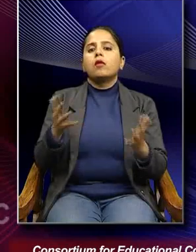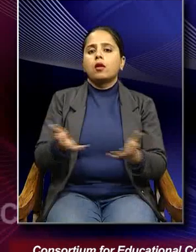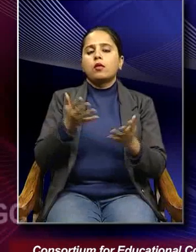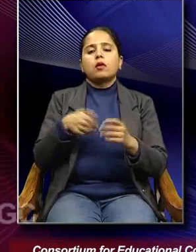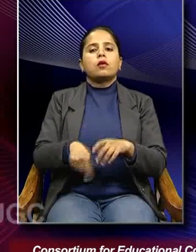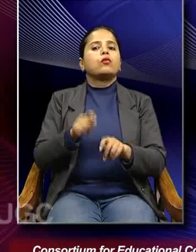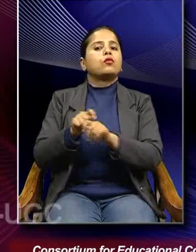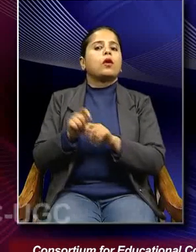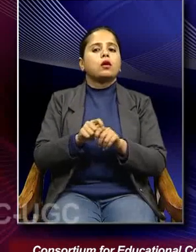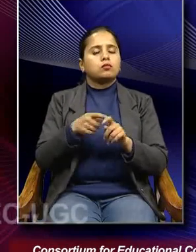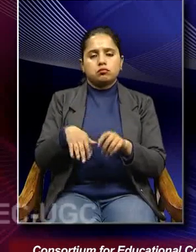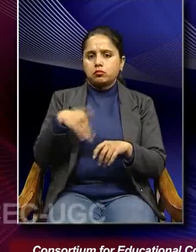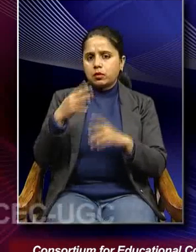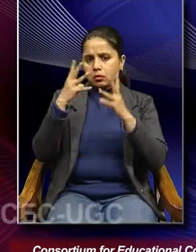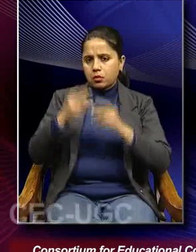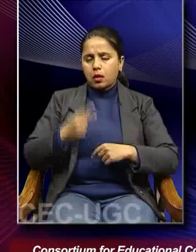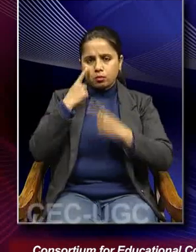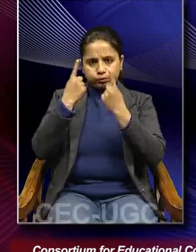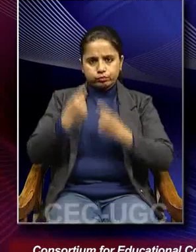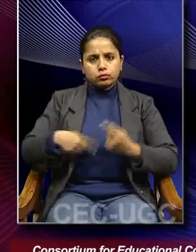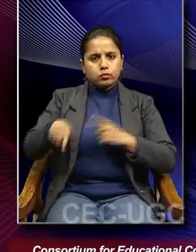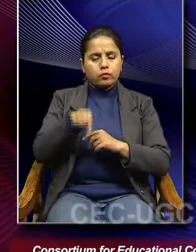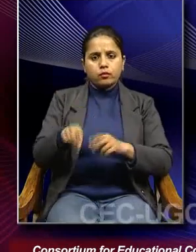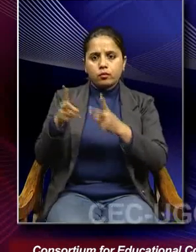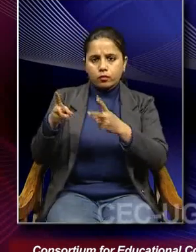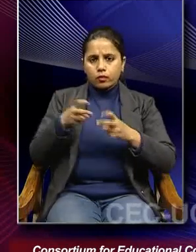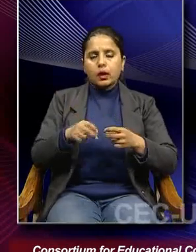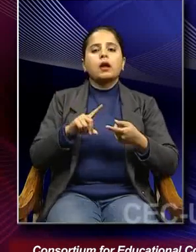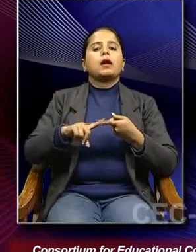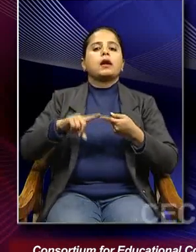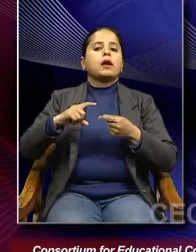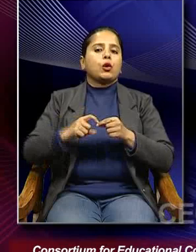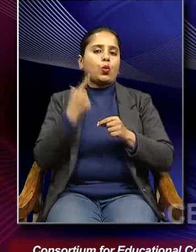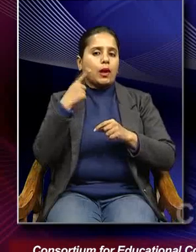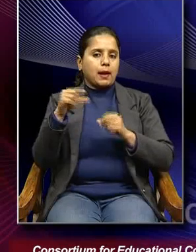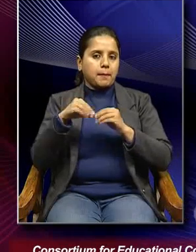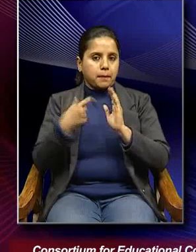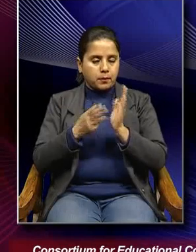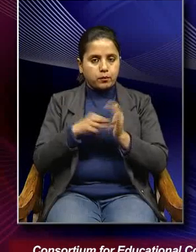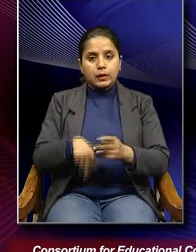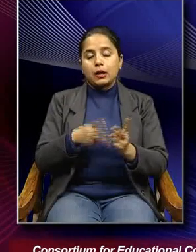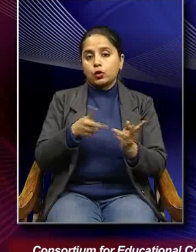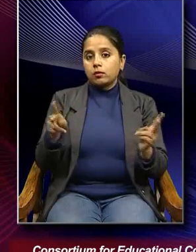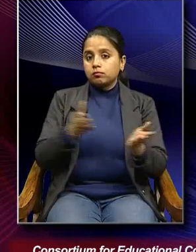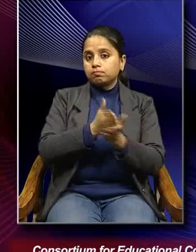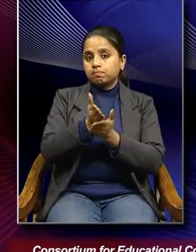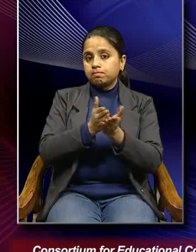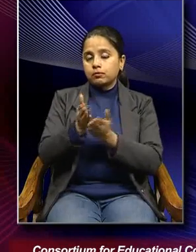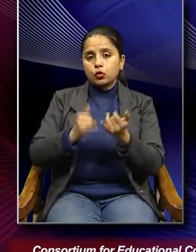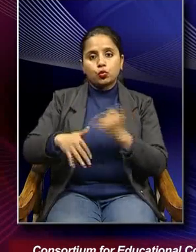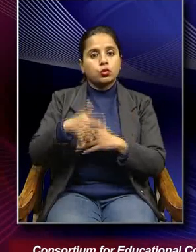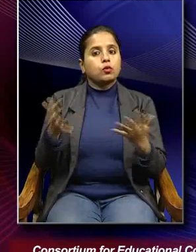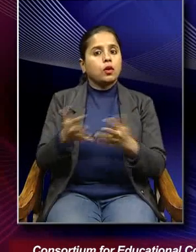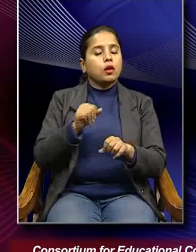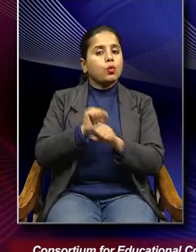they will be used in evaluating or in deriving the equilibrium. Different types of social welfare functions and